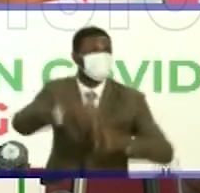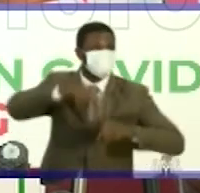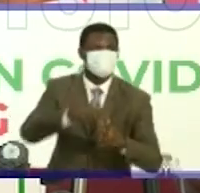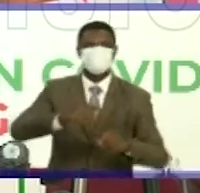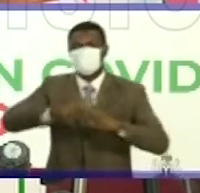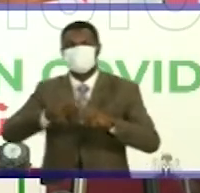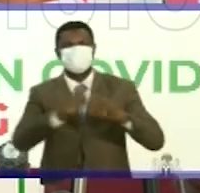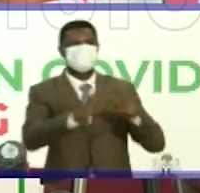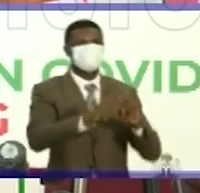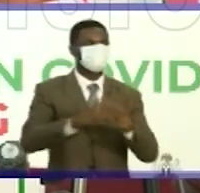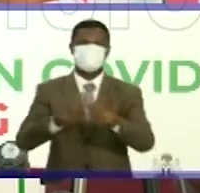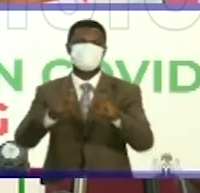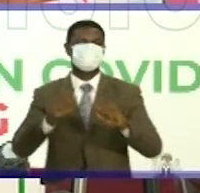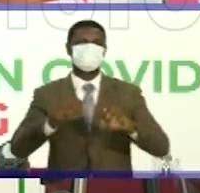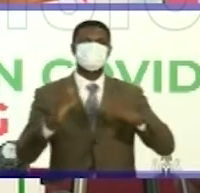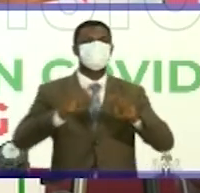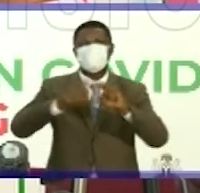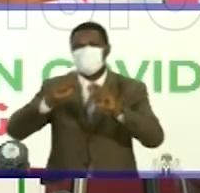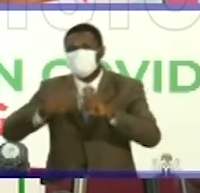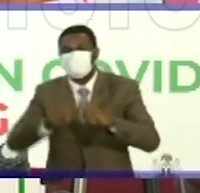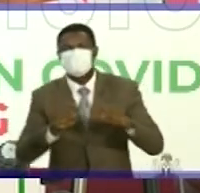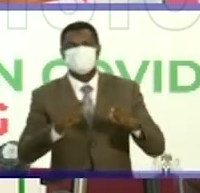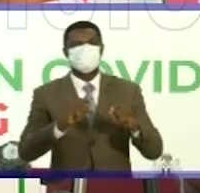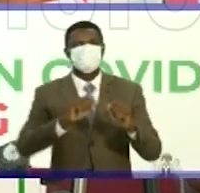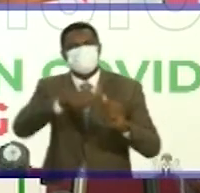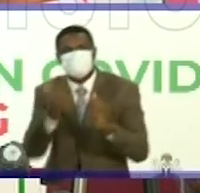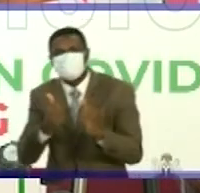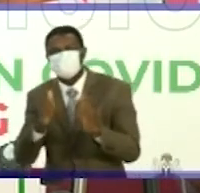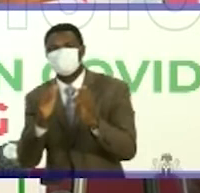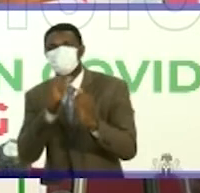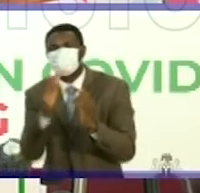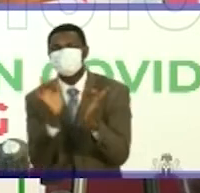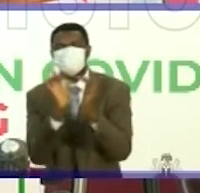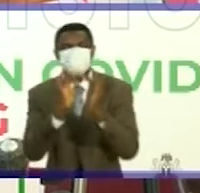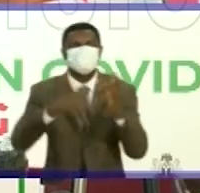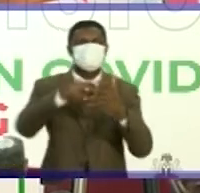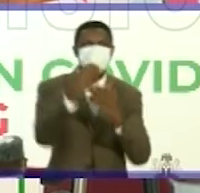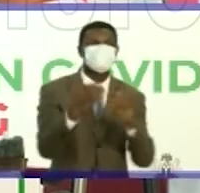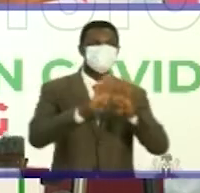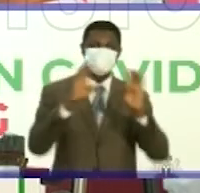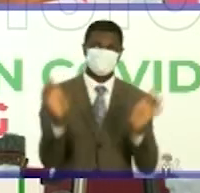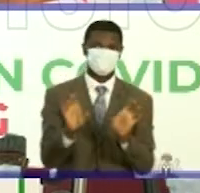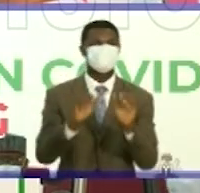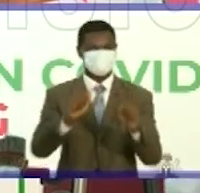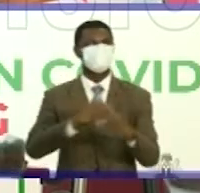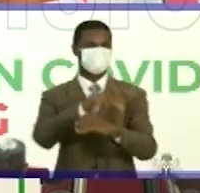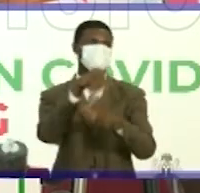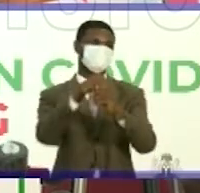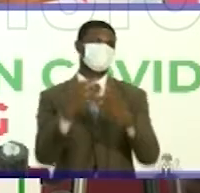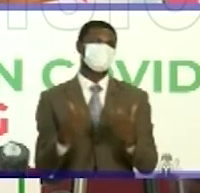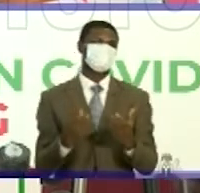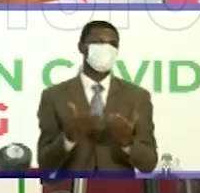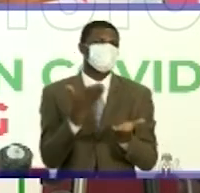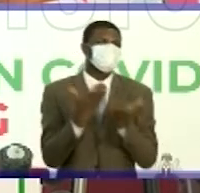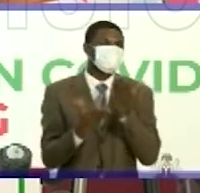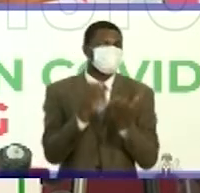para-athletics, cricket, and other non-contact outdoor communal activities. In the event that people